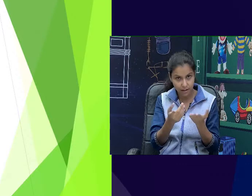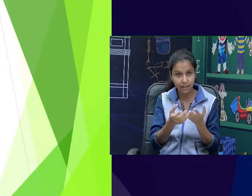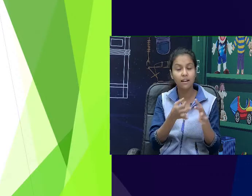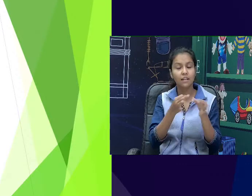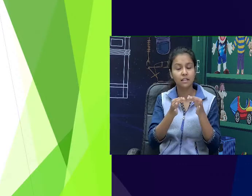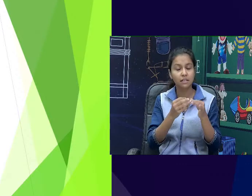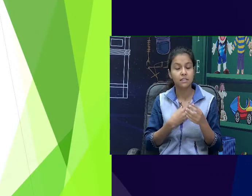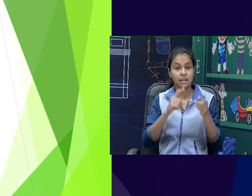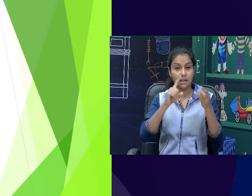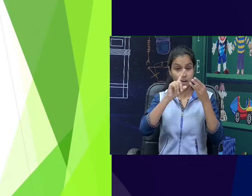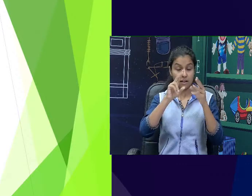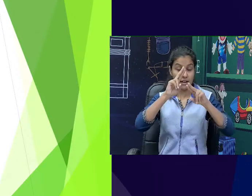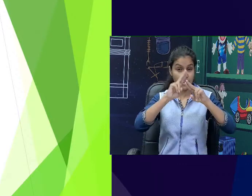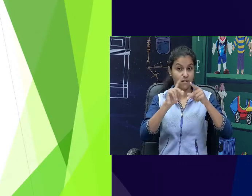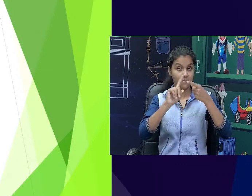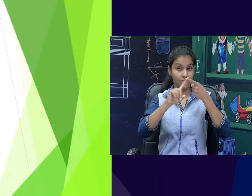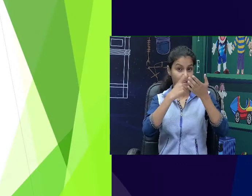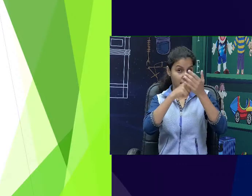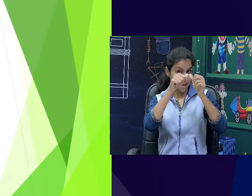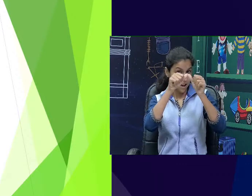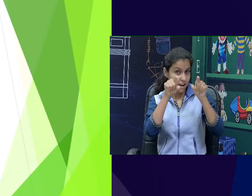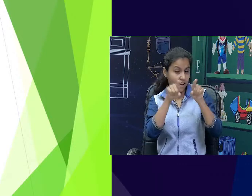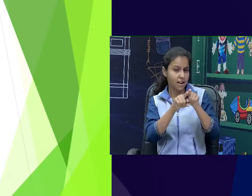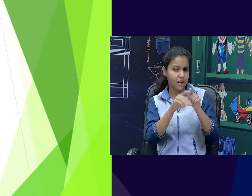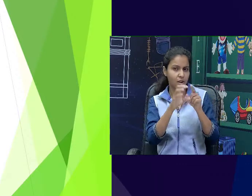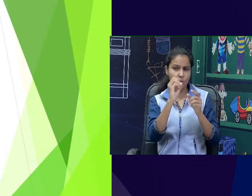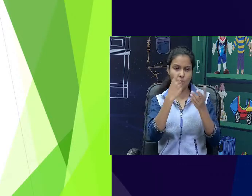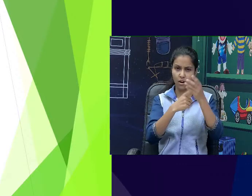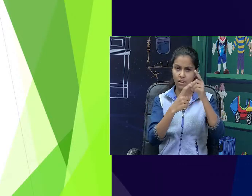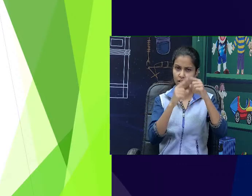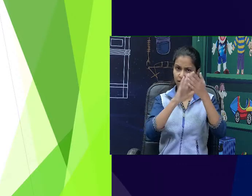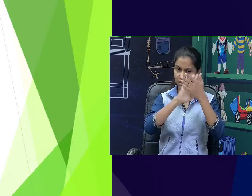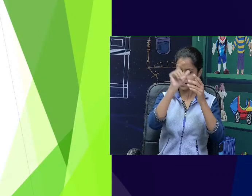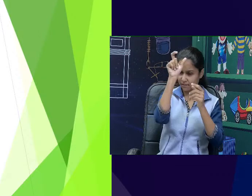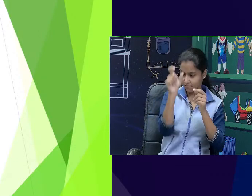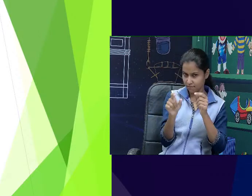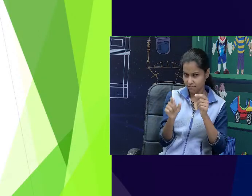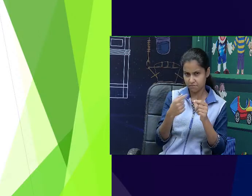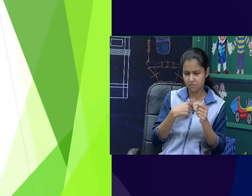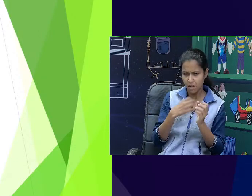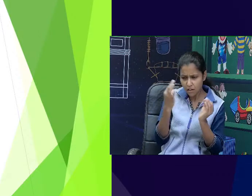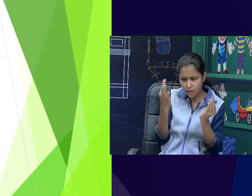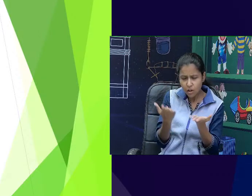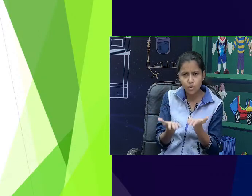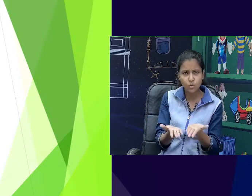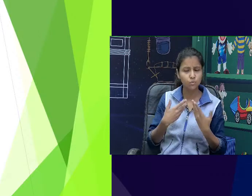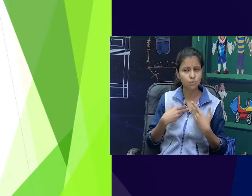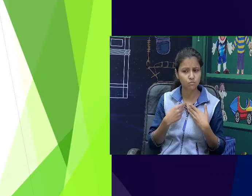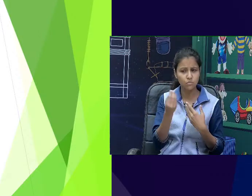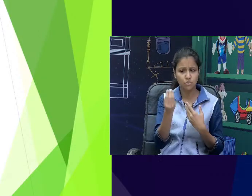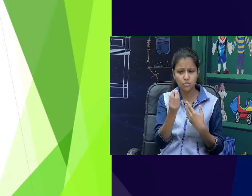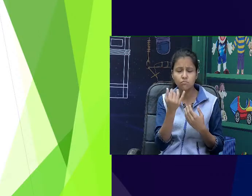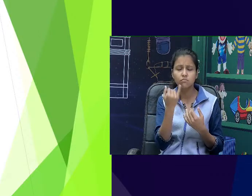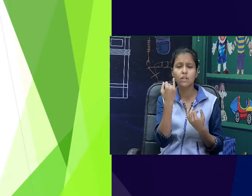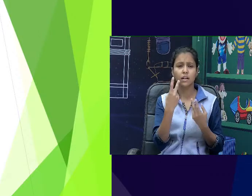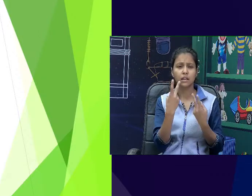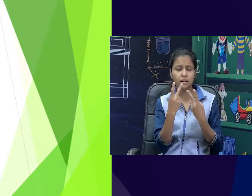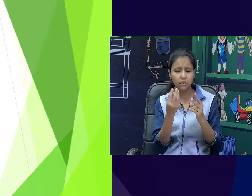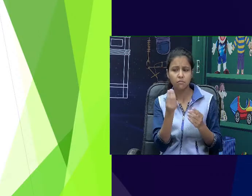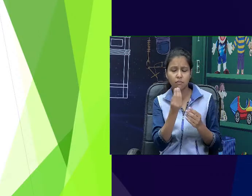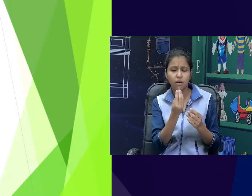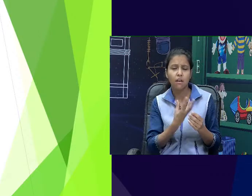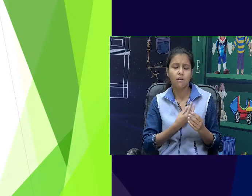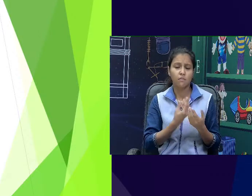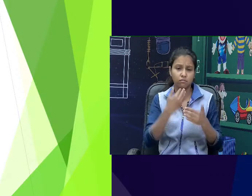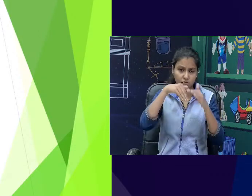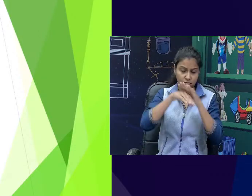escalated the fear of water in the author. Why? Because earlier he knew that there is some fear of